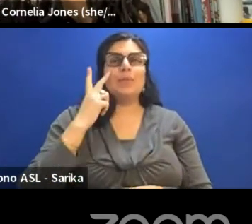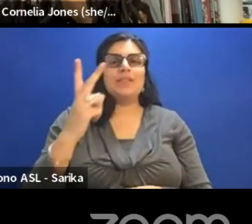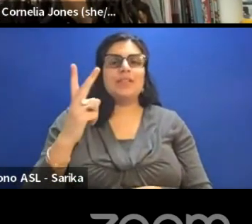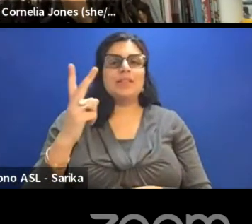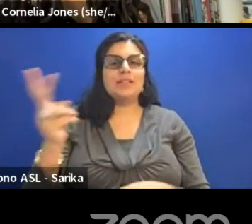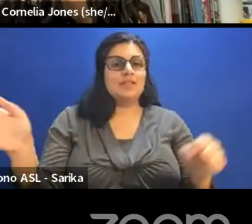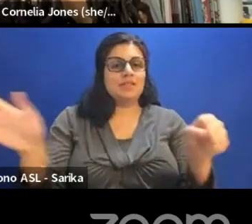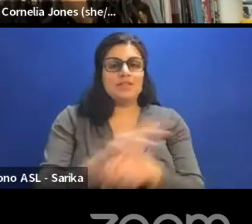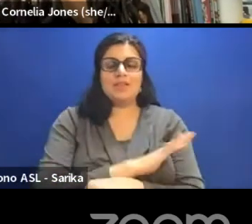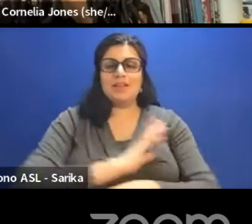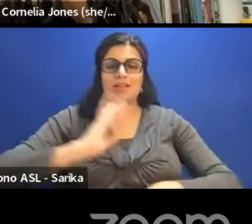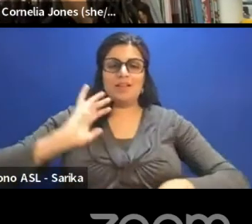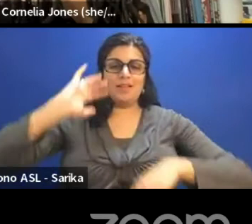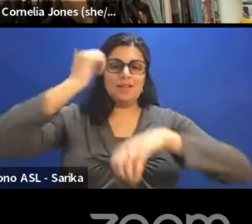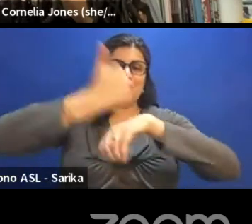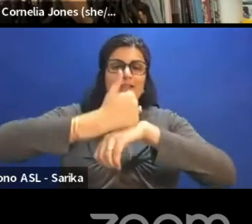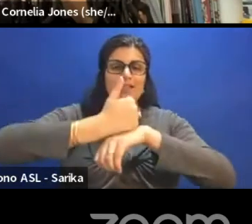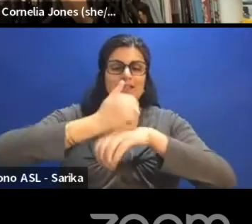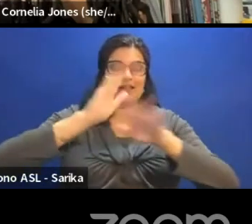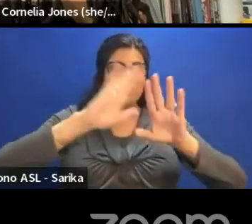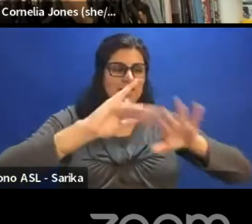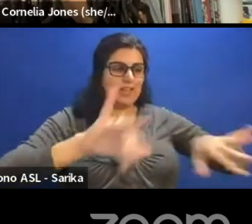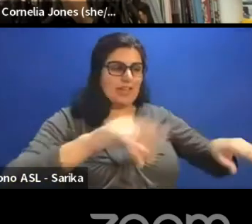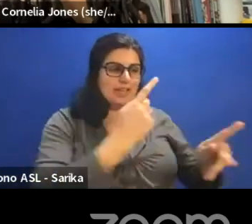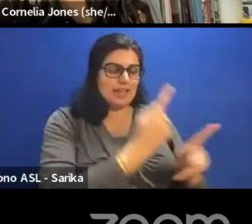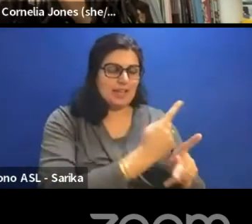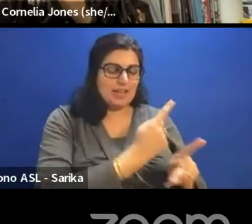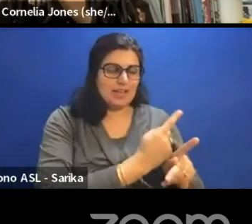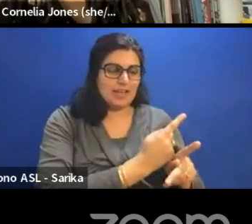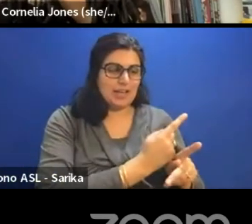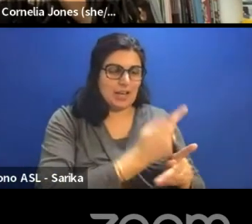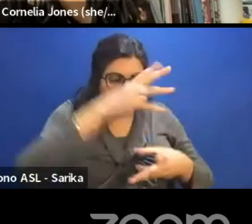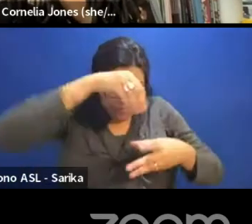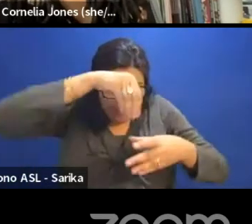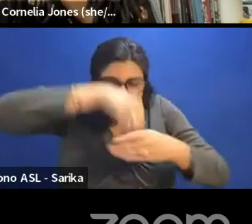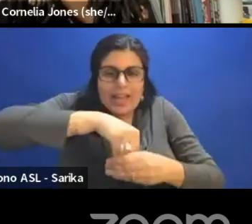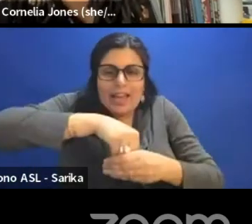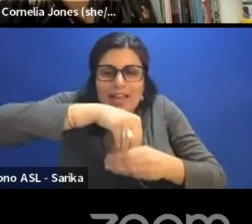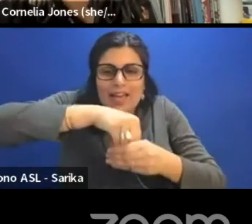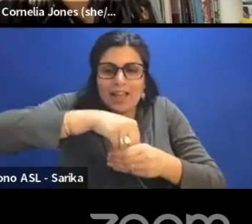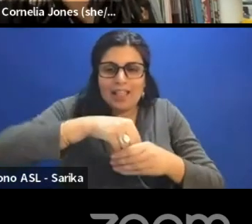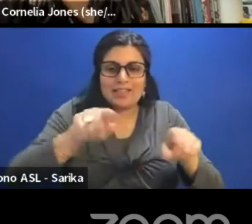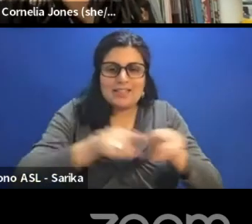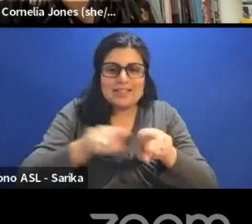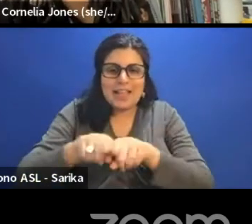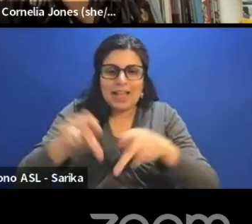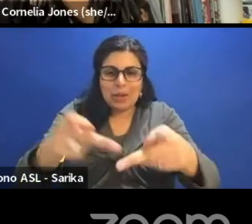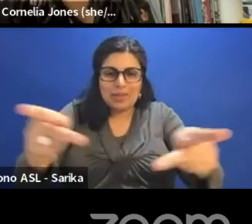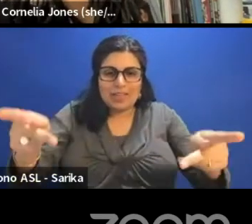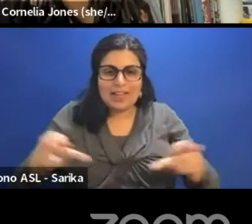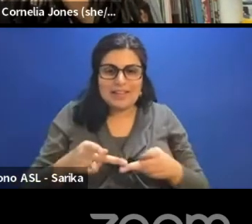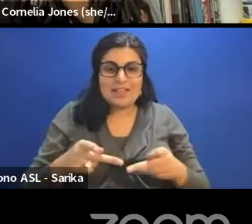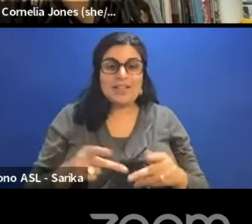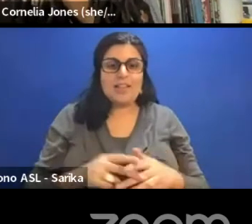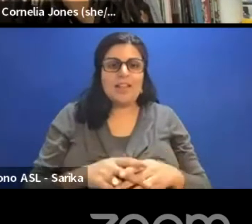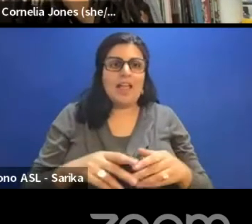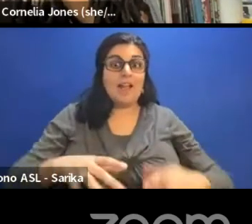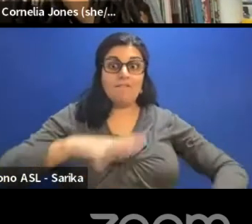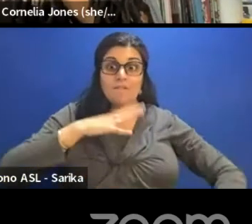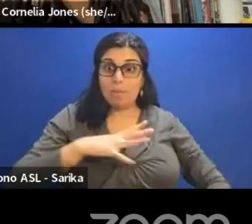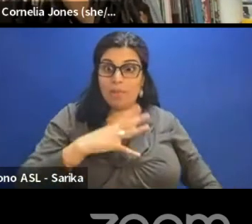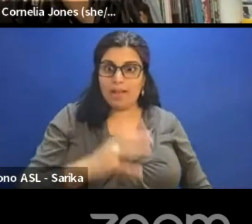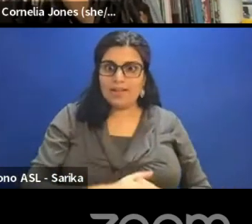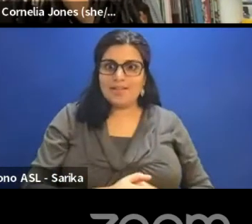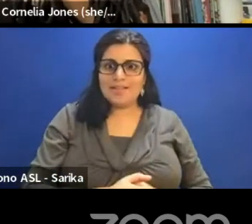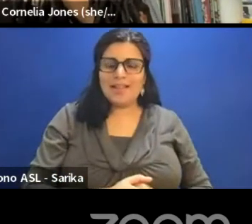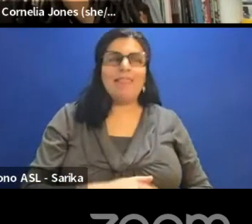completely set like child care within the same vicinity of where you are, like very formalized. It was my first time